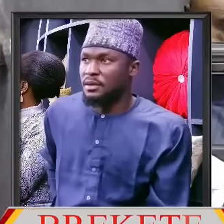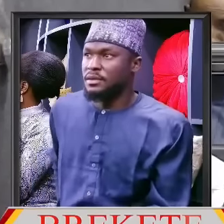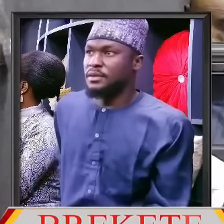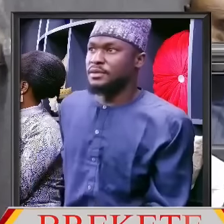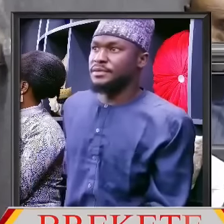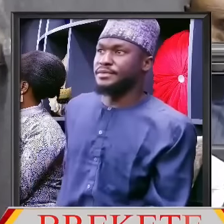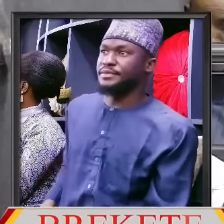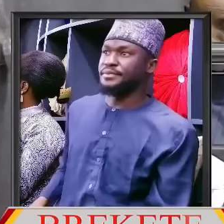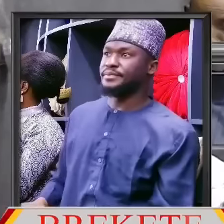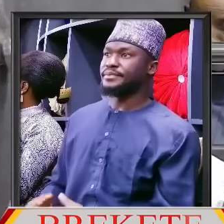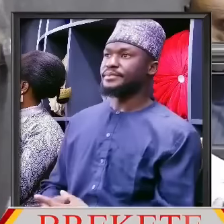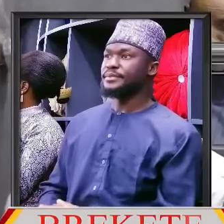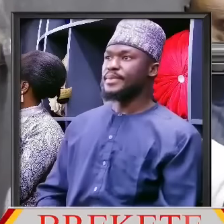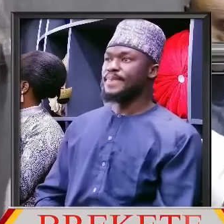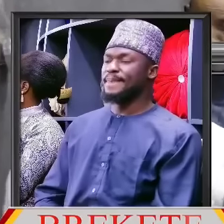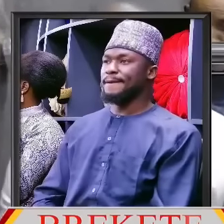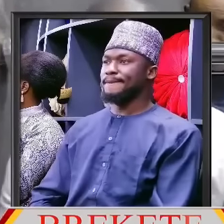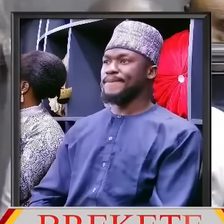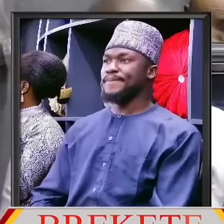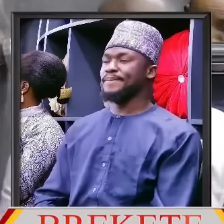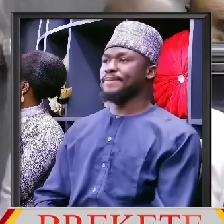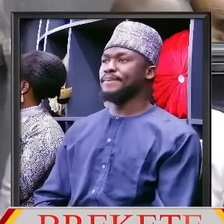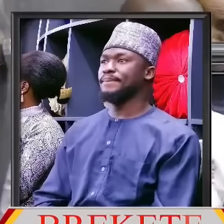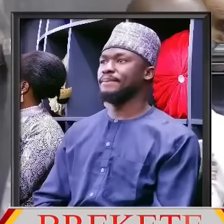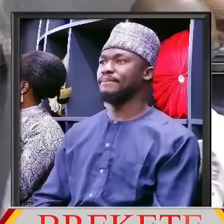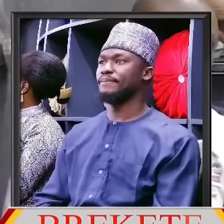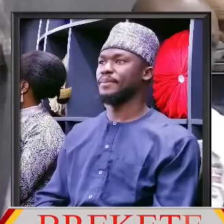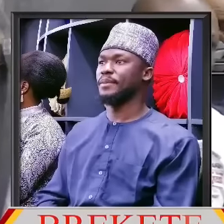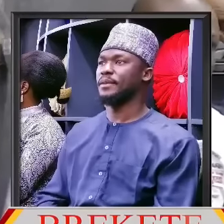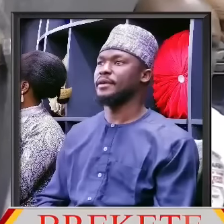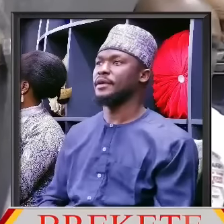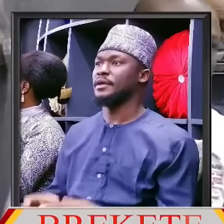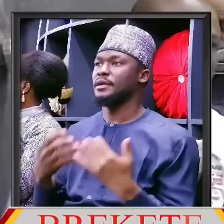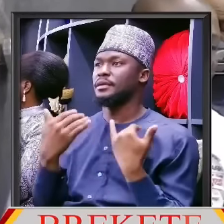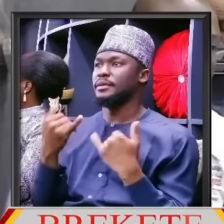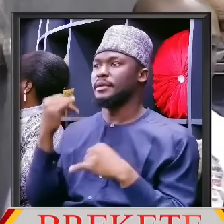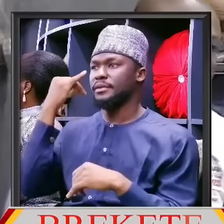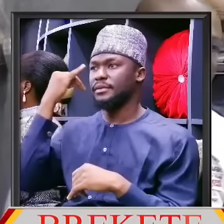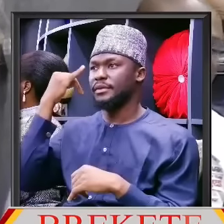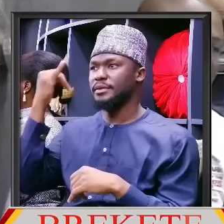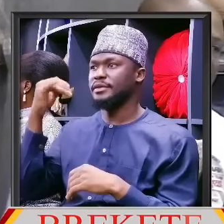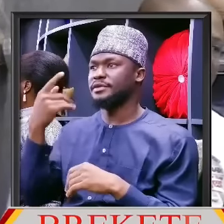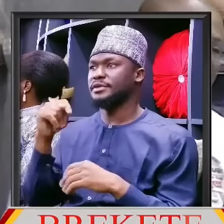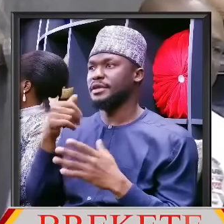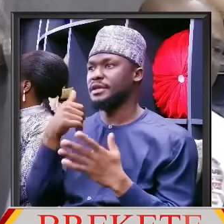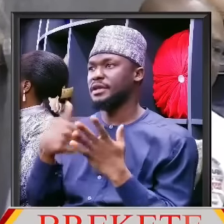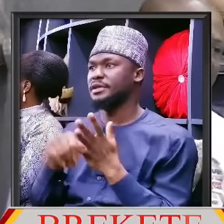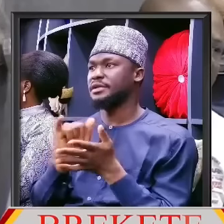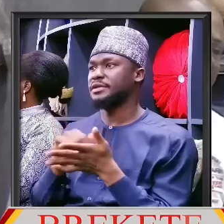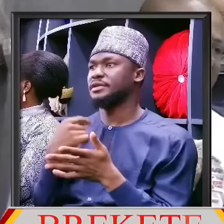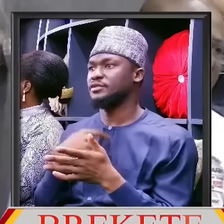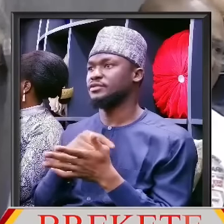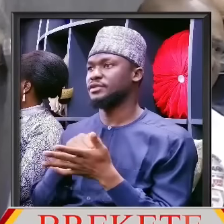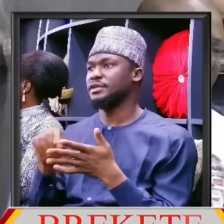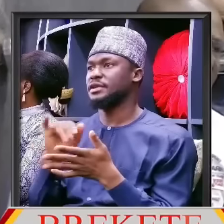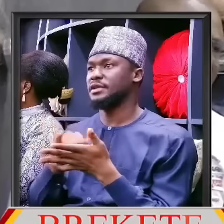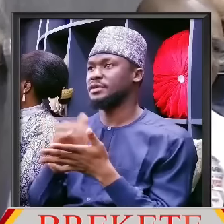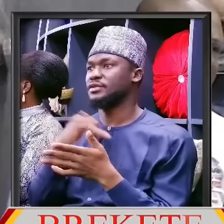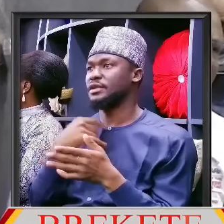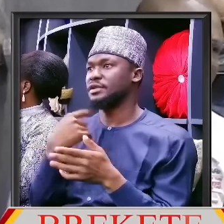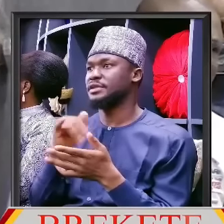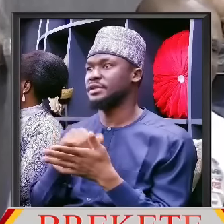say timeline, this one will do this. No. Okay, you can imagine later what we write in April now. We can't get reply for July. Now make me say